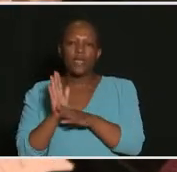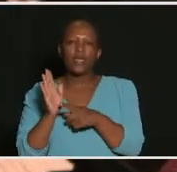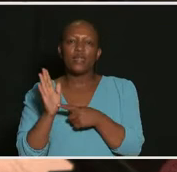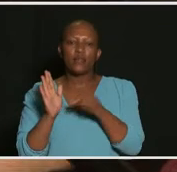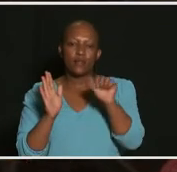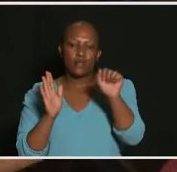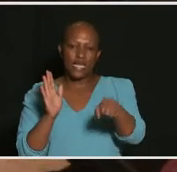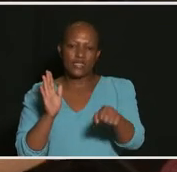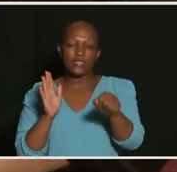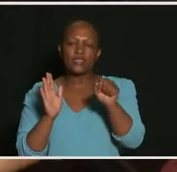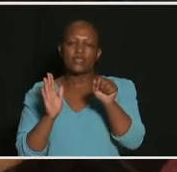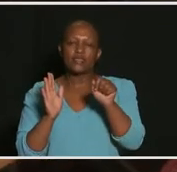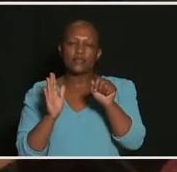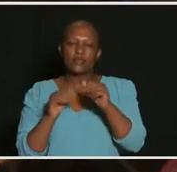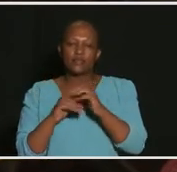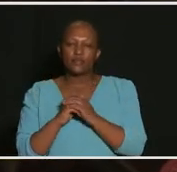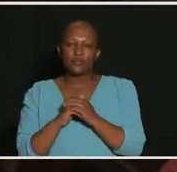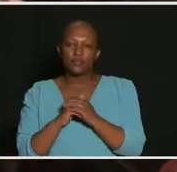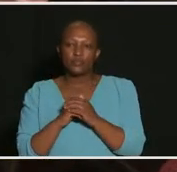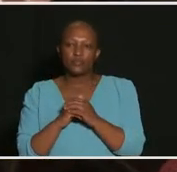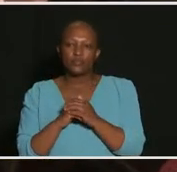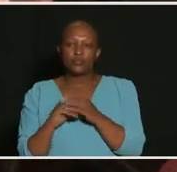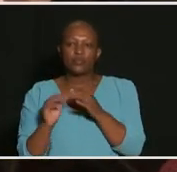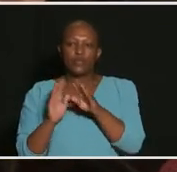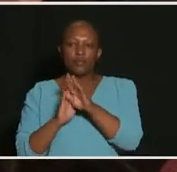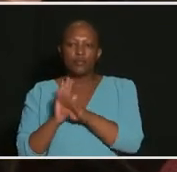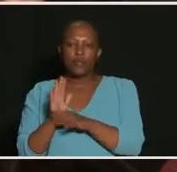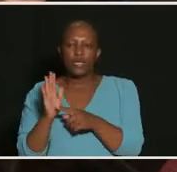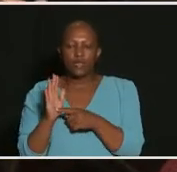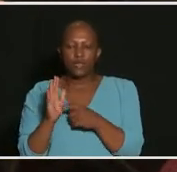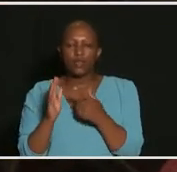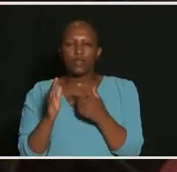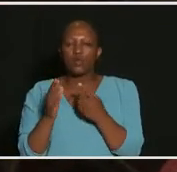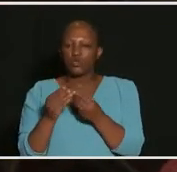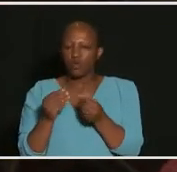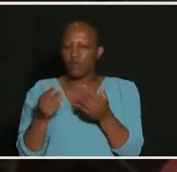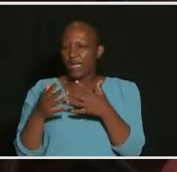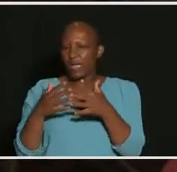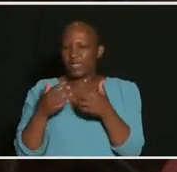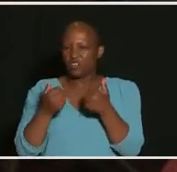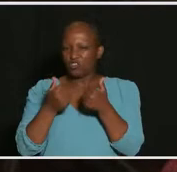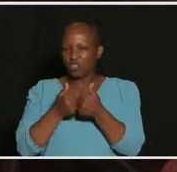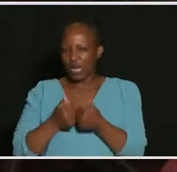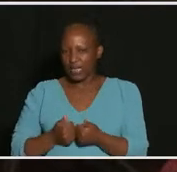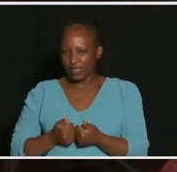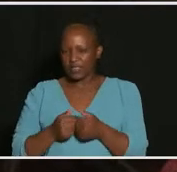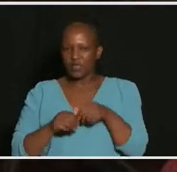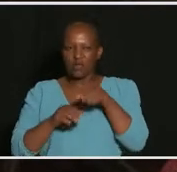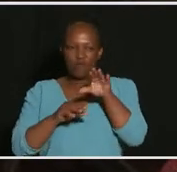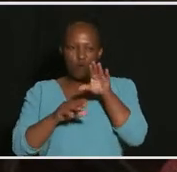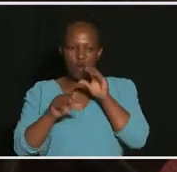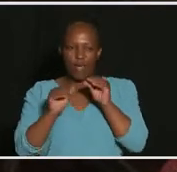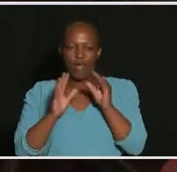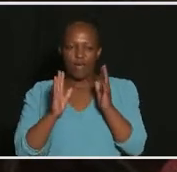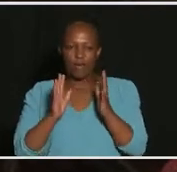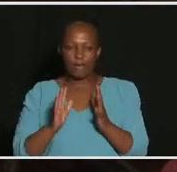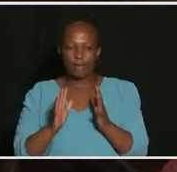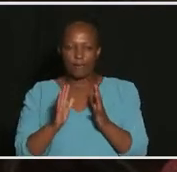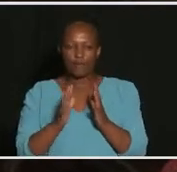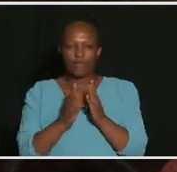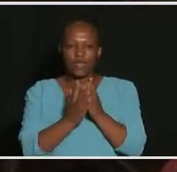bill this bill will address the challenge regarding regarding Learners access